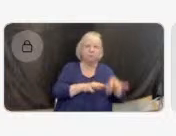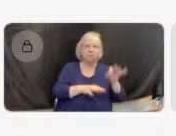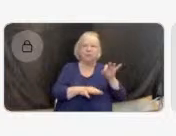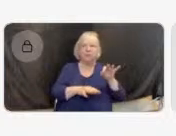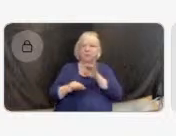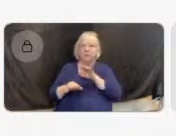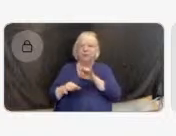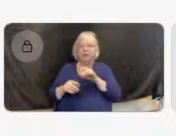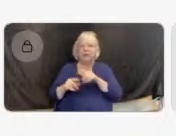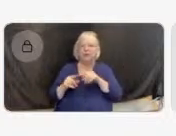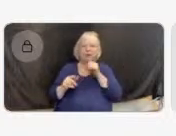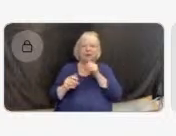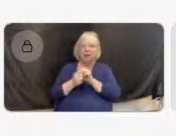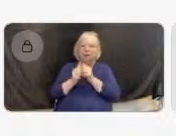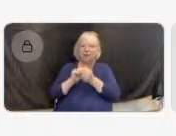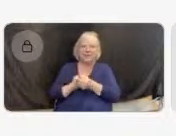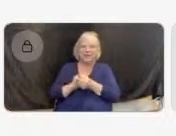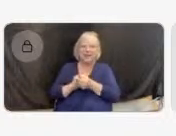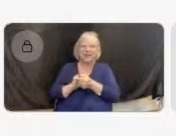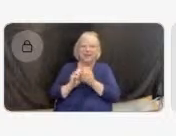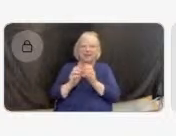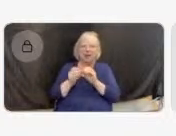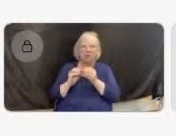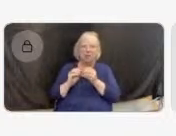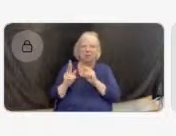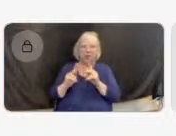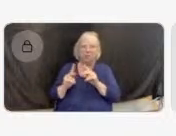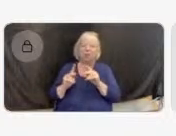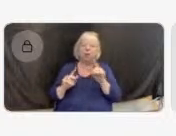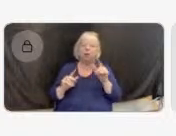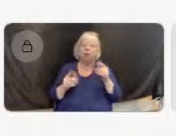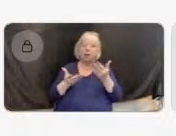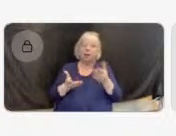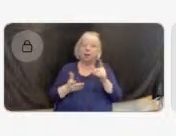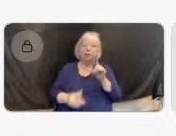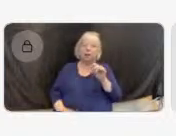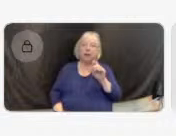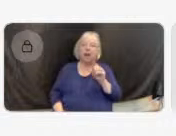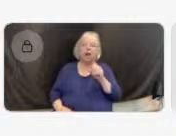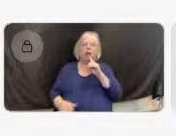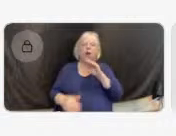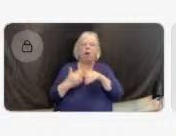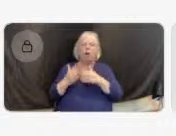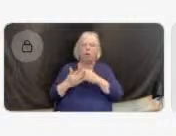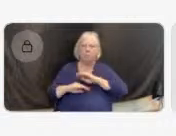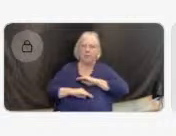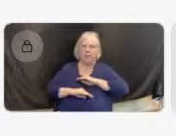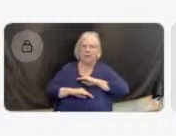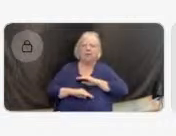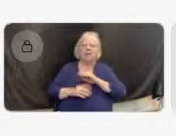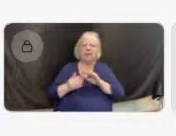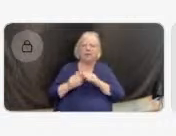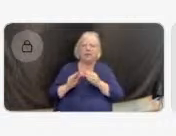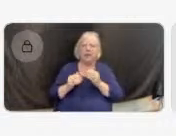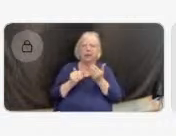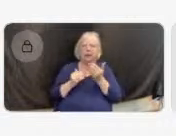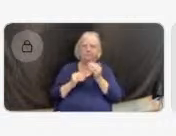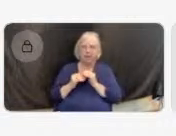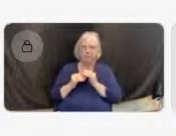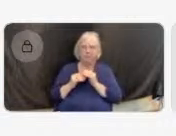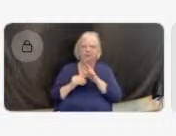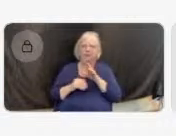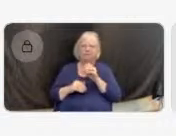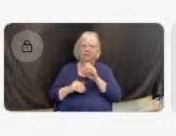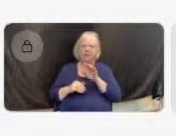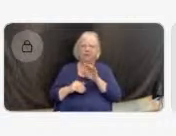It's not dense. When these lots all meet city minimums, 50 feet wide,